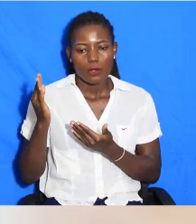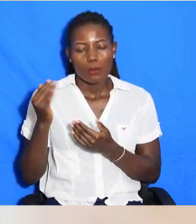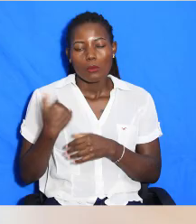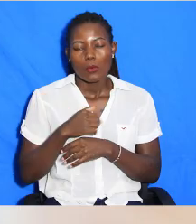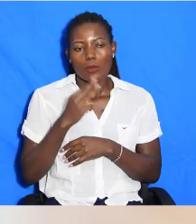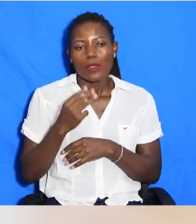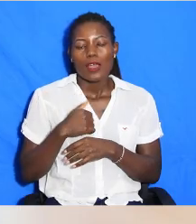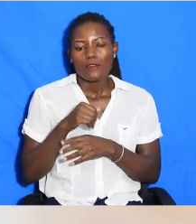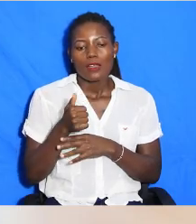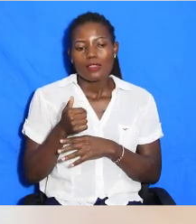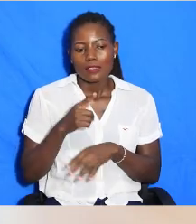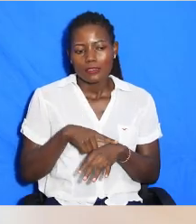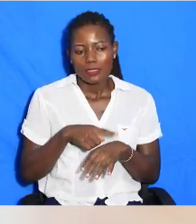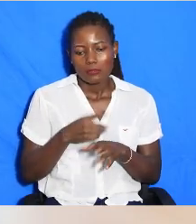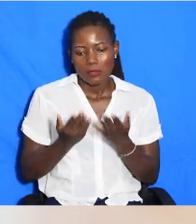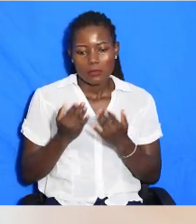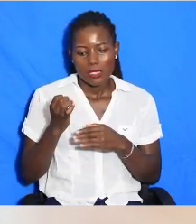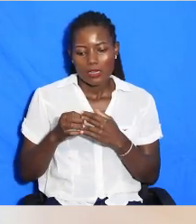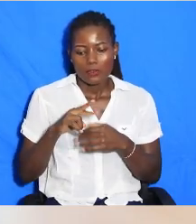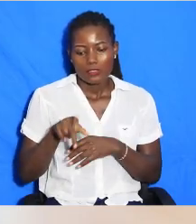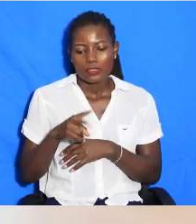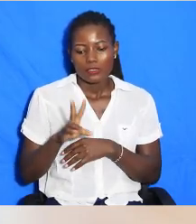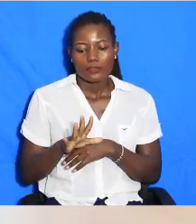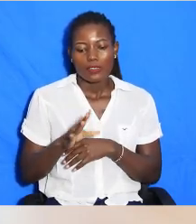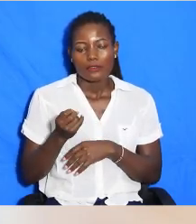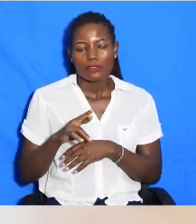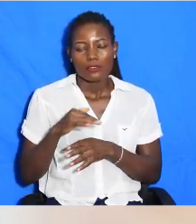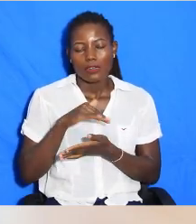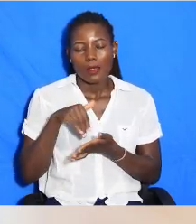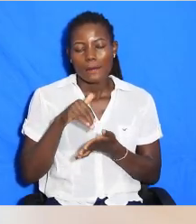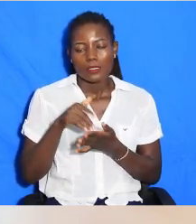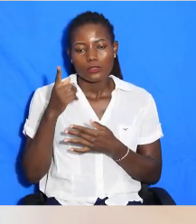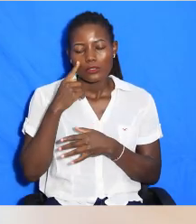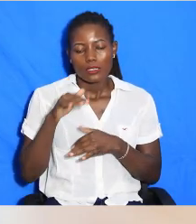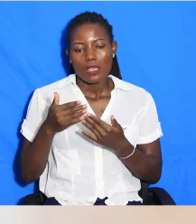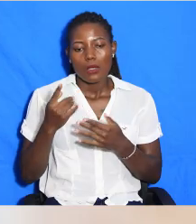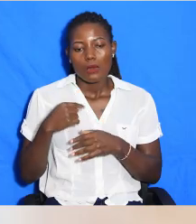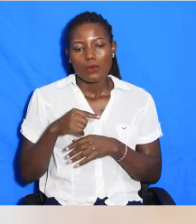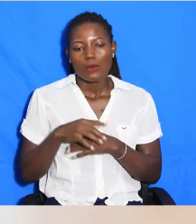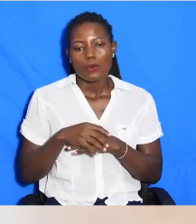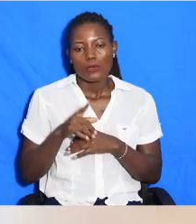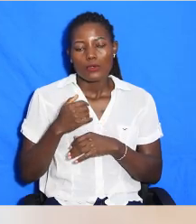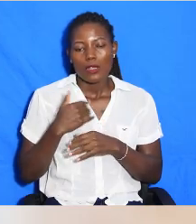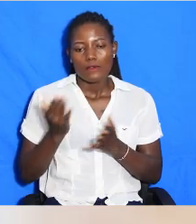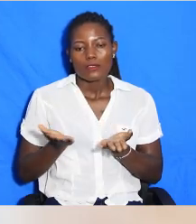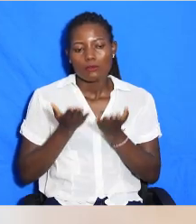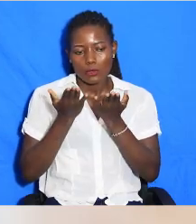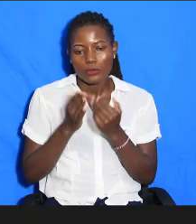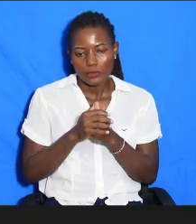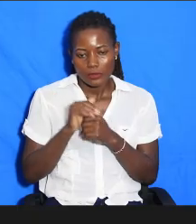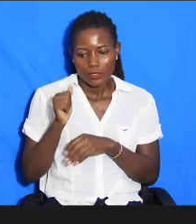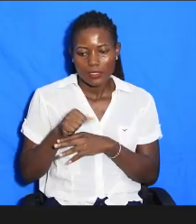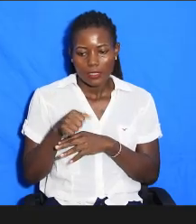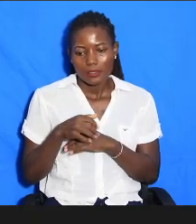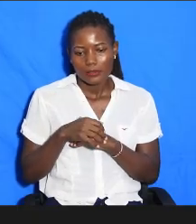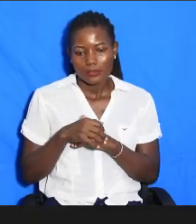session, maybe at the end of 2025 or in the mid of 2025, see how much you progressed. Yeah, for